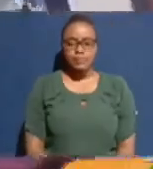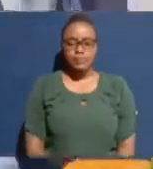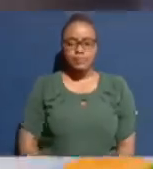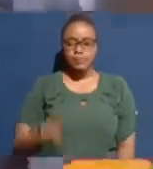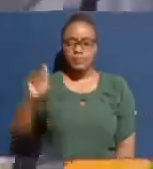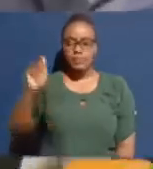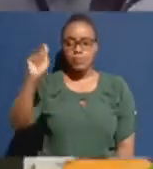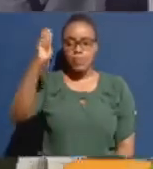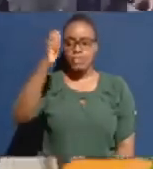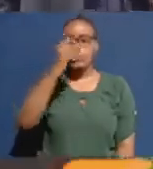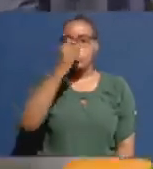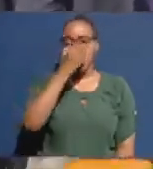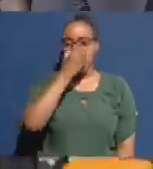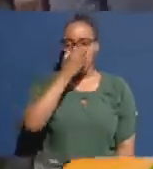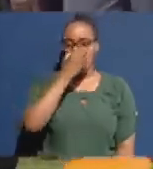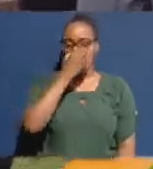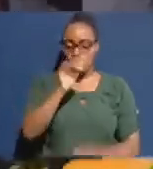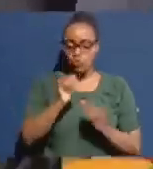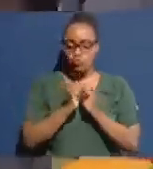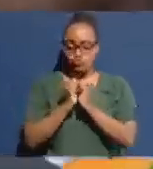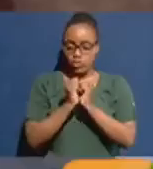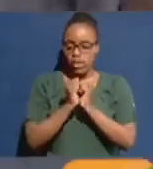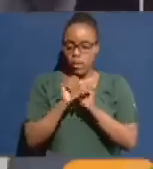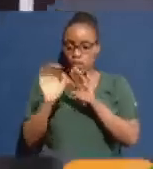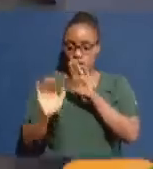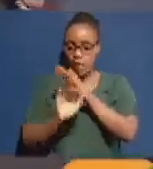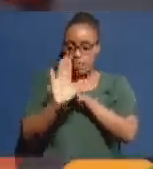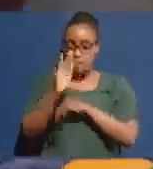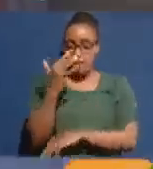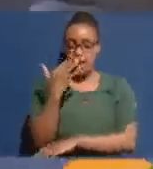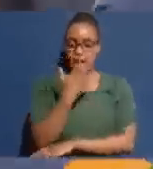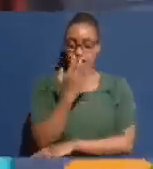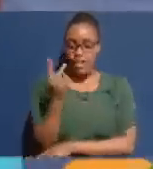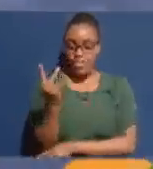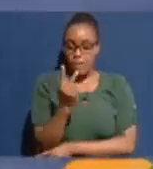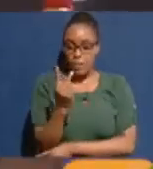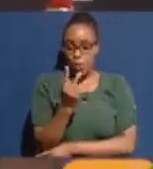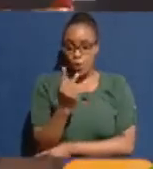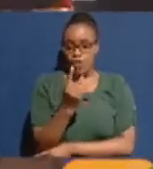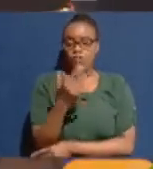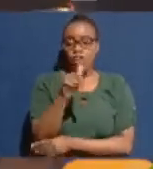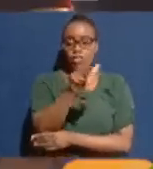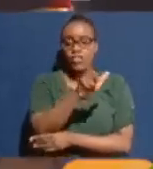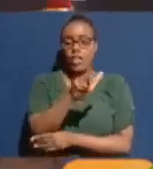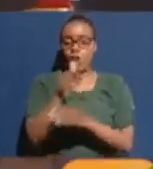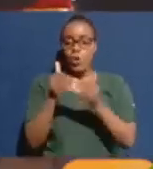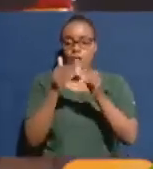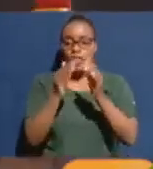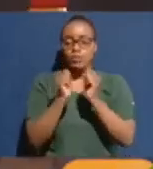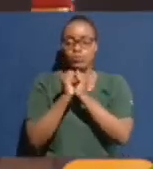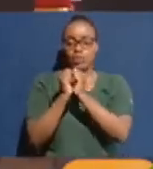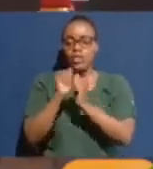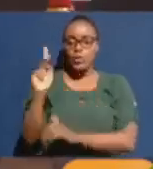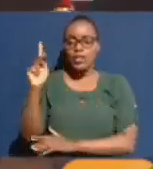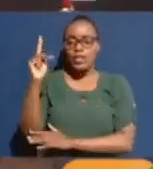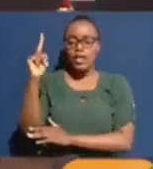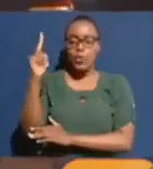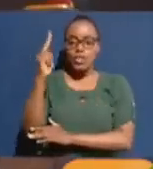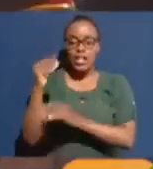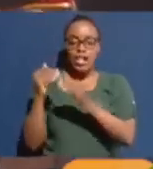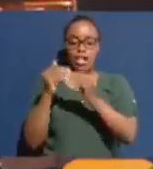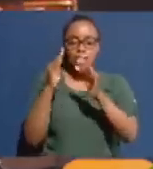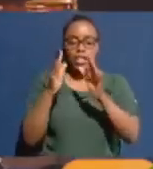President William Ruto, flanked by his deputy Rigathi Gachagua and a host of local leaders allied to Kenya Kwanza, today